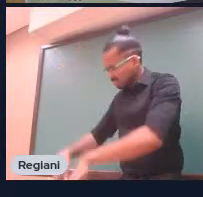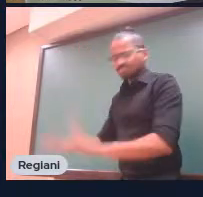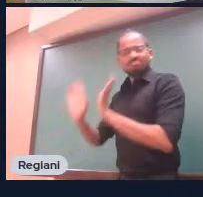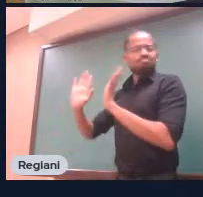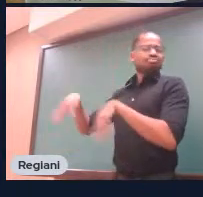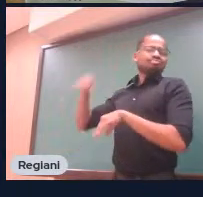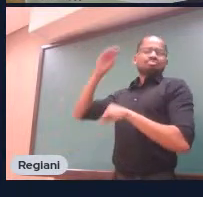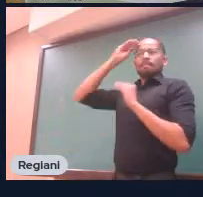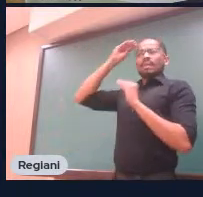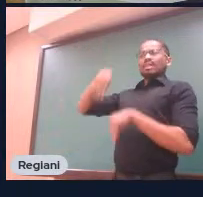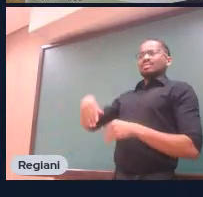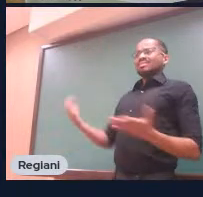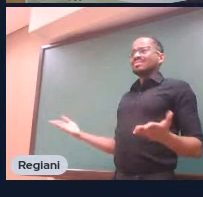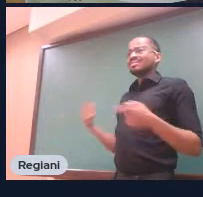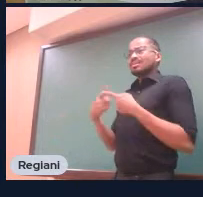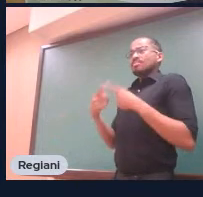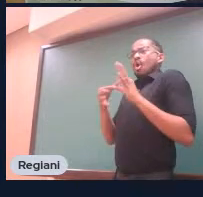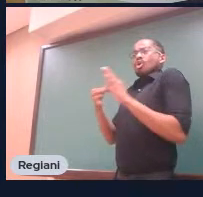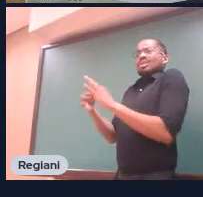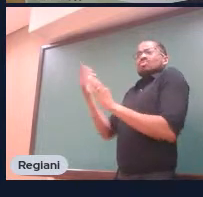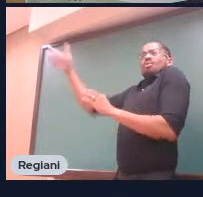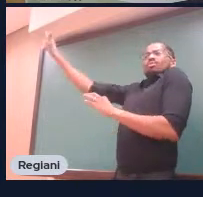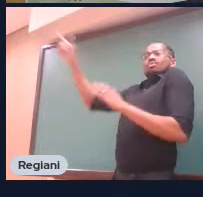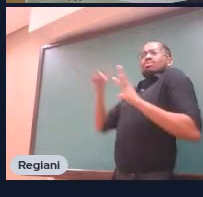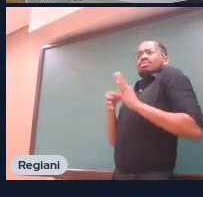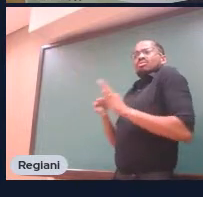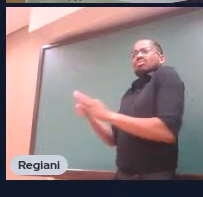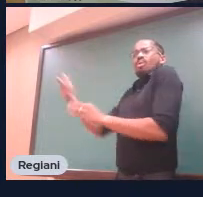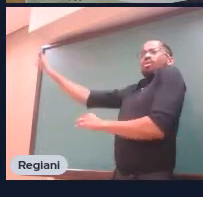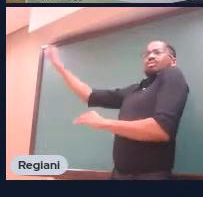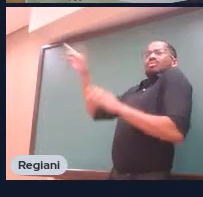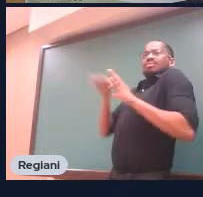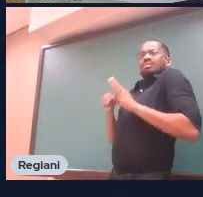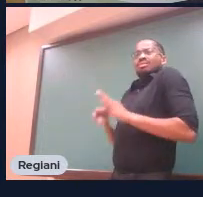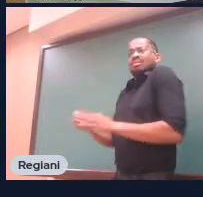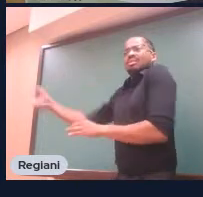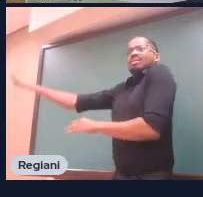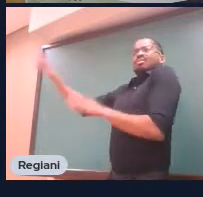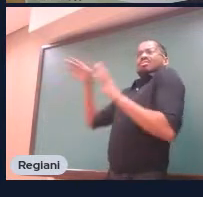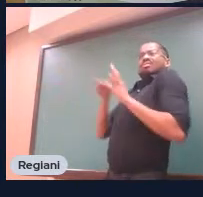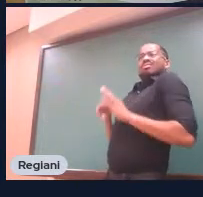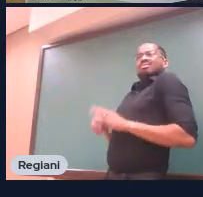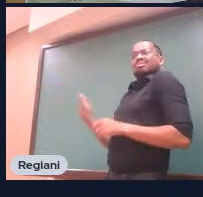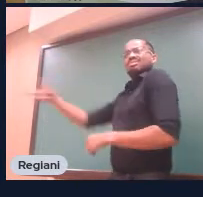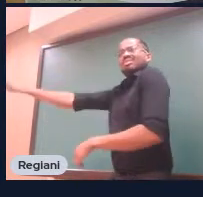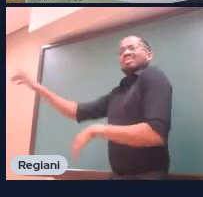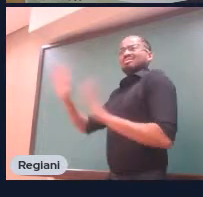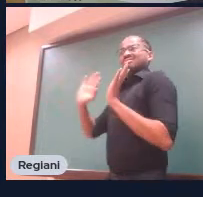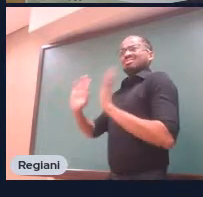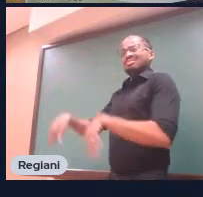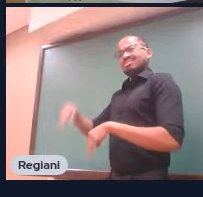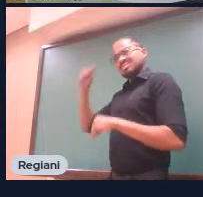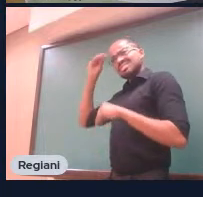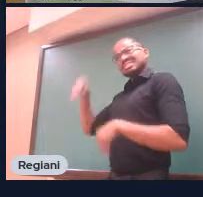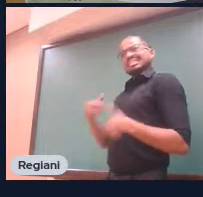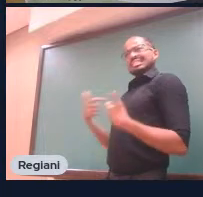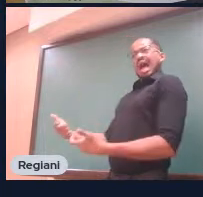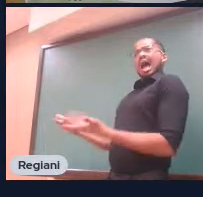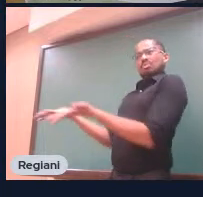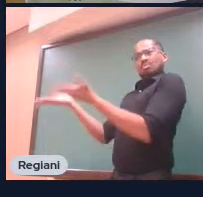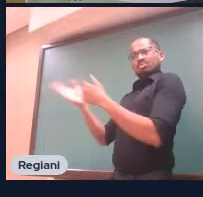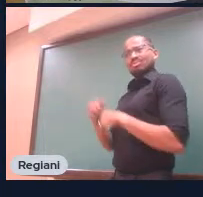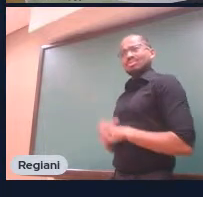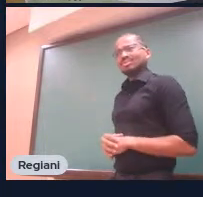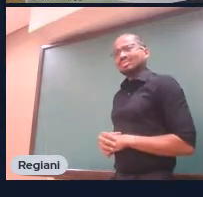and explain the meaning by giving you example sentences, automatically generated, but no one checks whether they're also relevant.